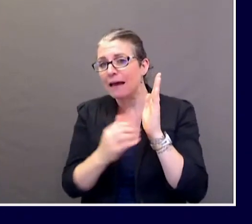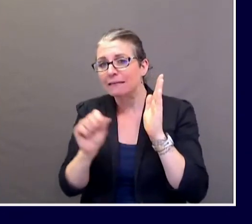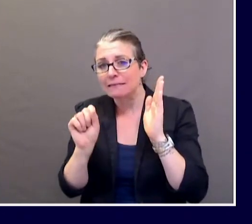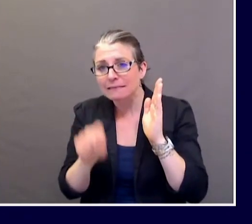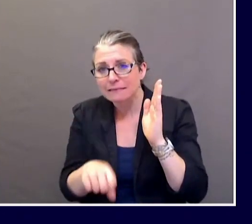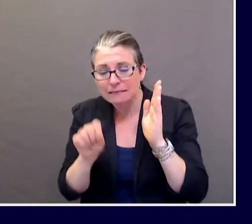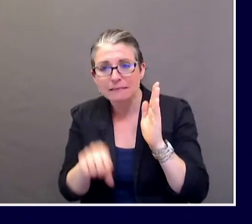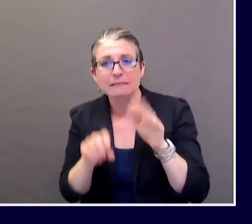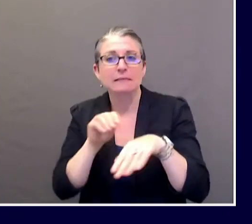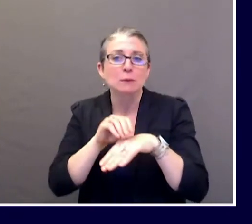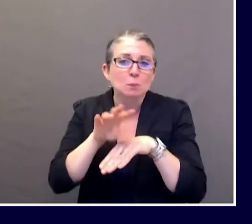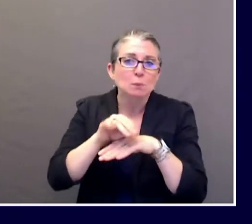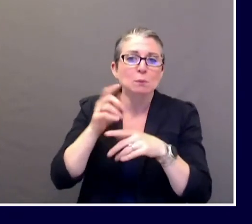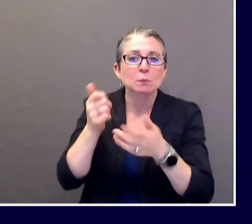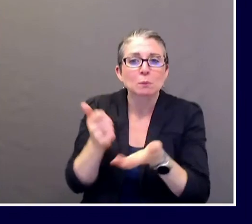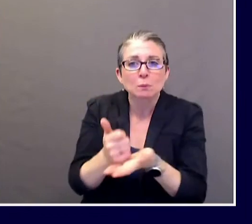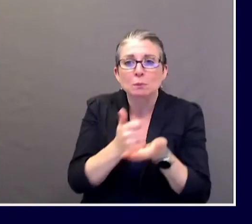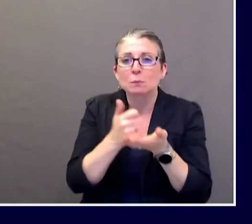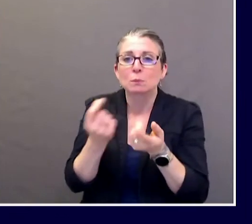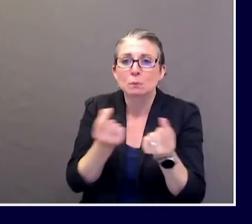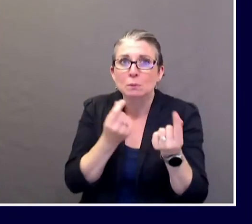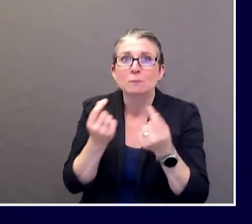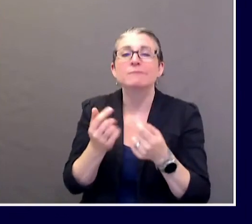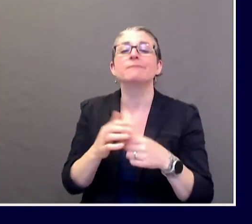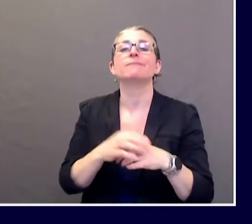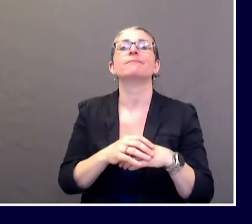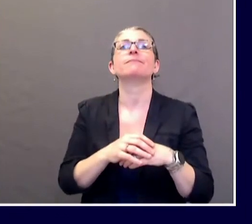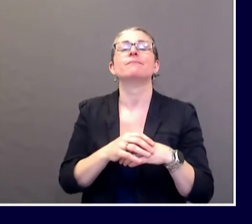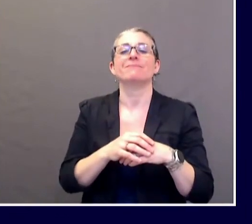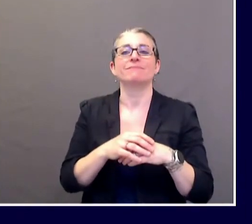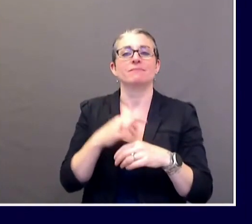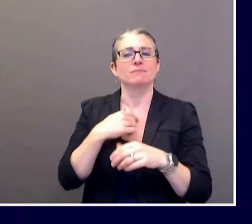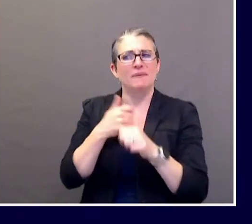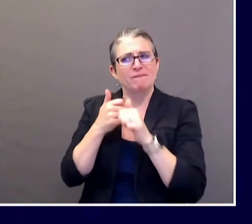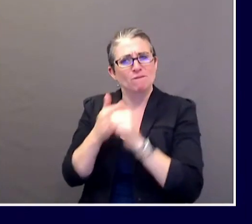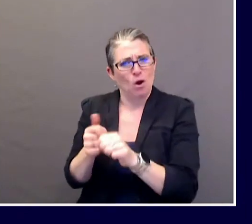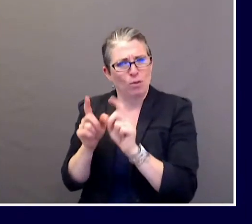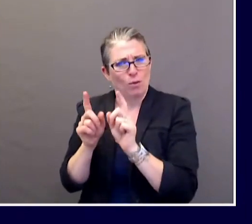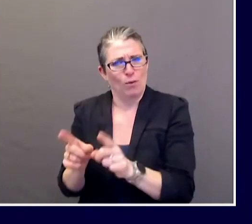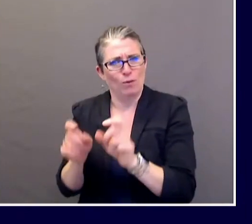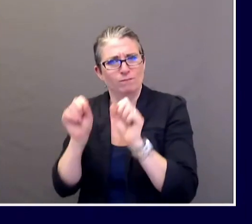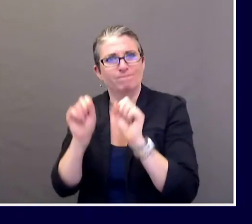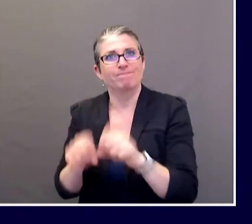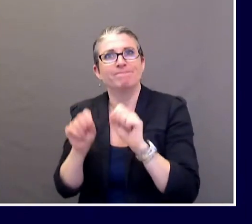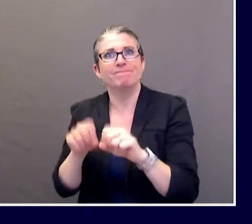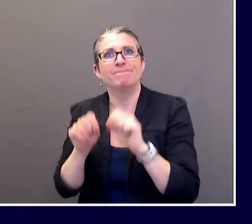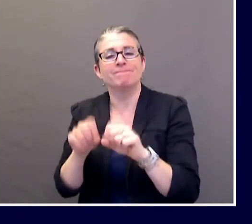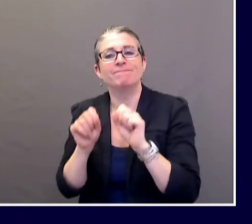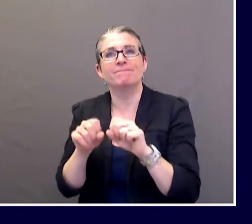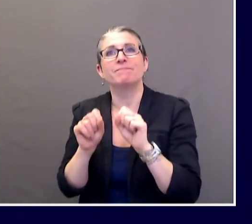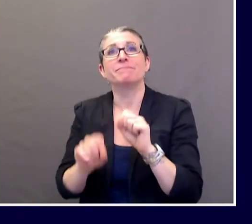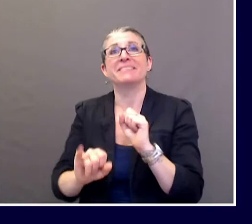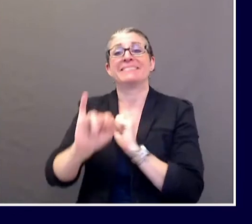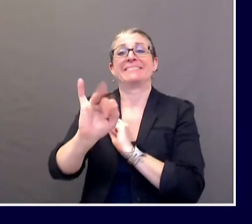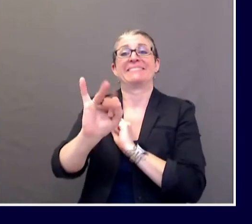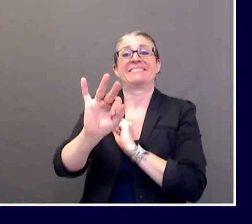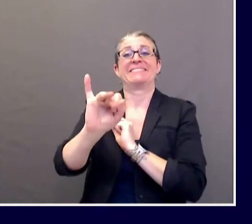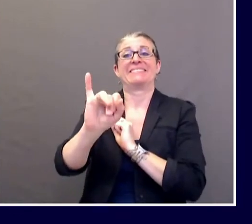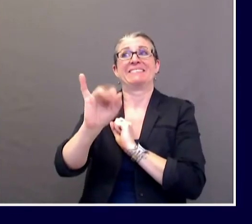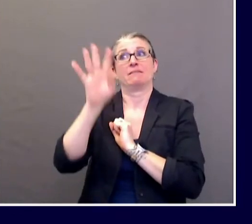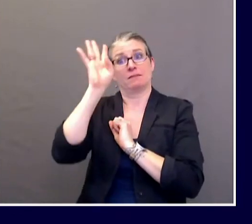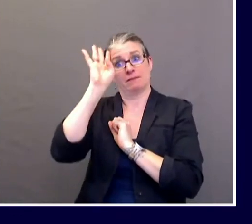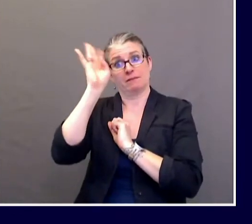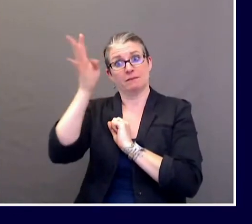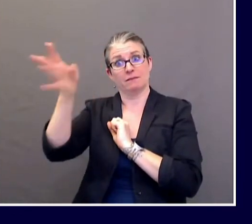case here or some other challenge there. So, in the hypothetical, I can imagine that being a rational way to approach a